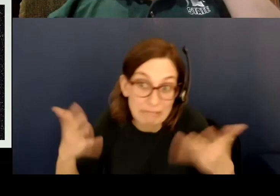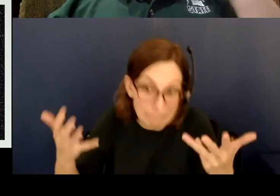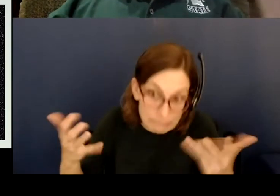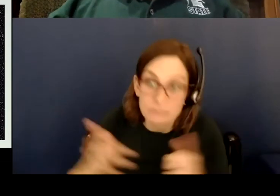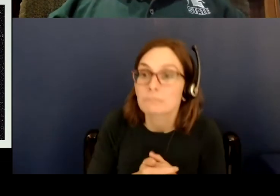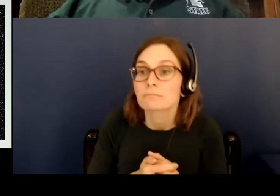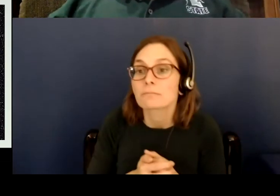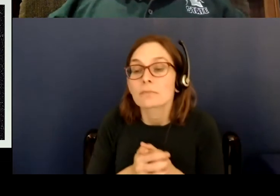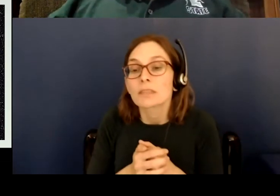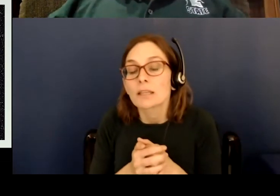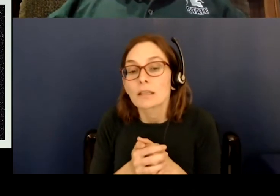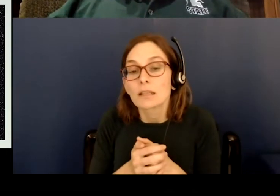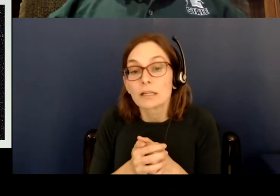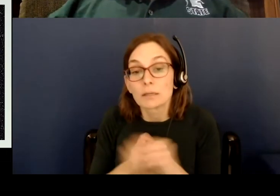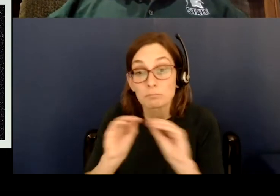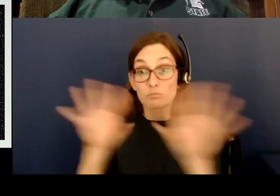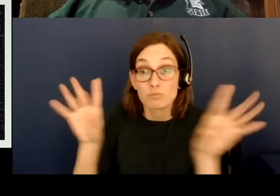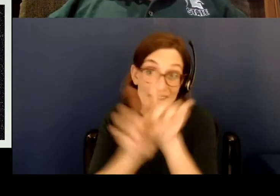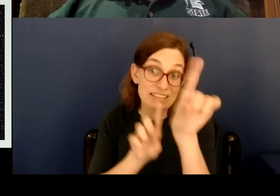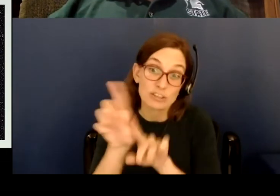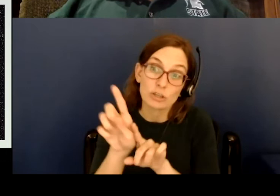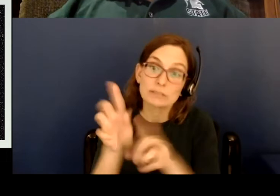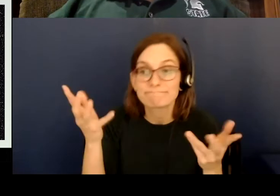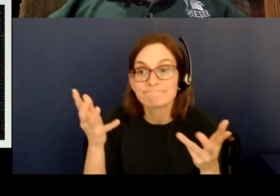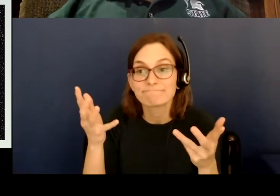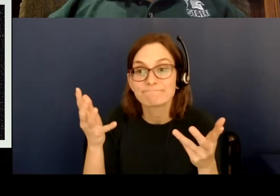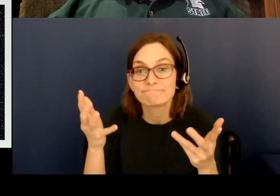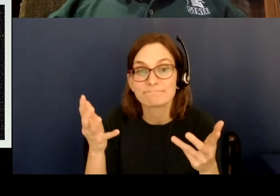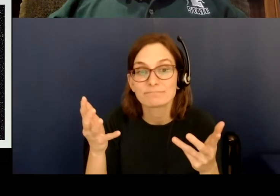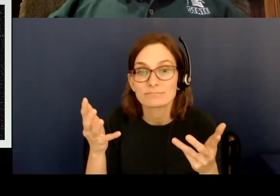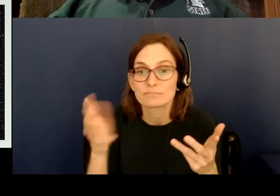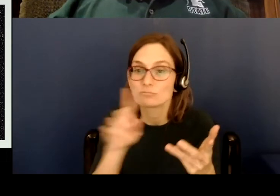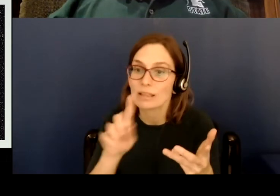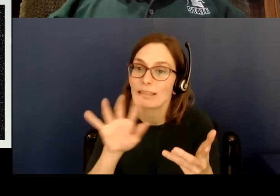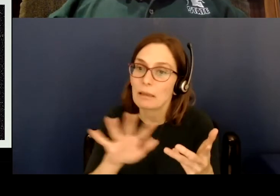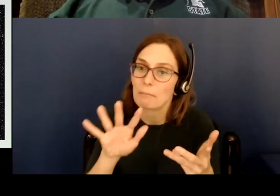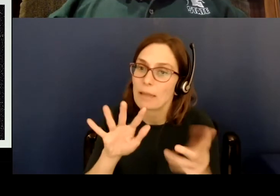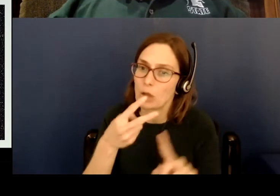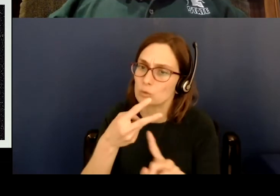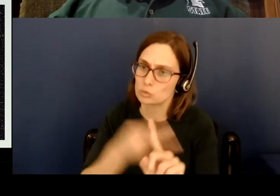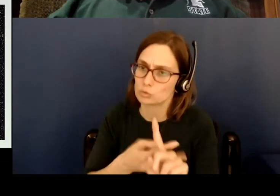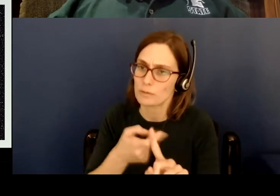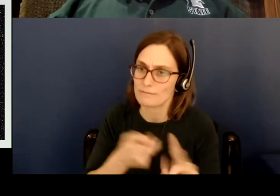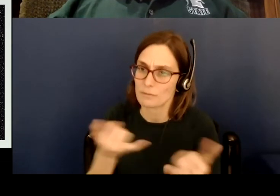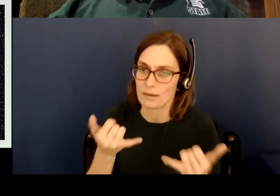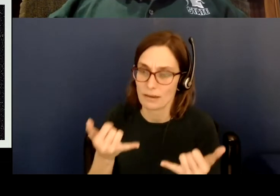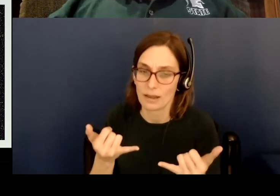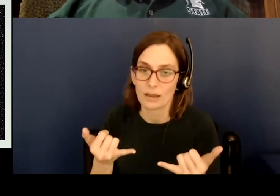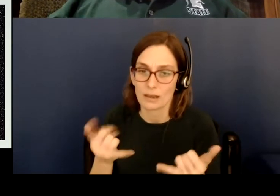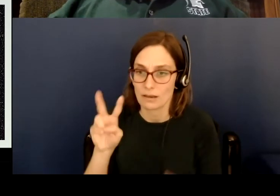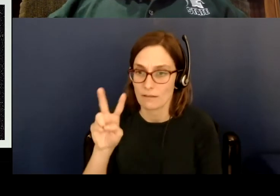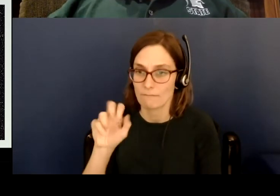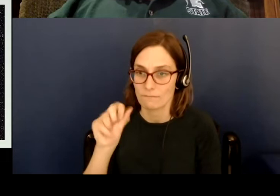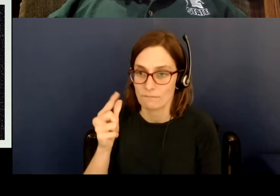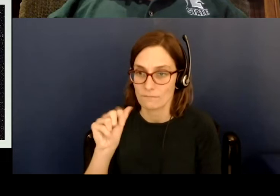as when there are bright stars, I would have to say a couple months from now, um, Vega and Deneb